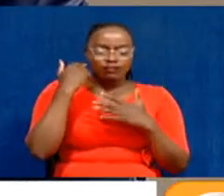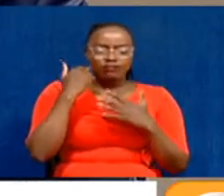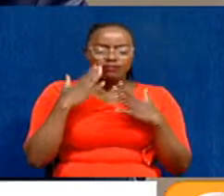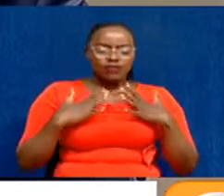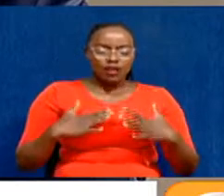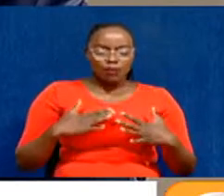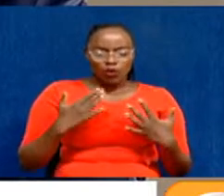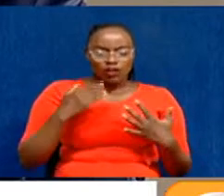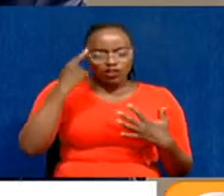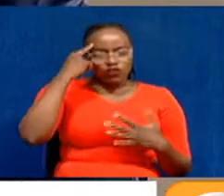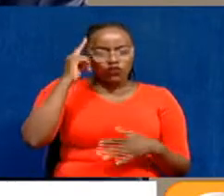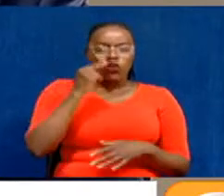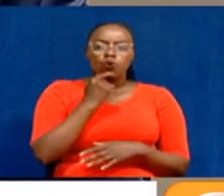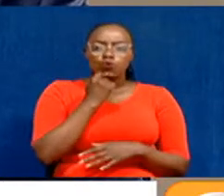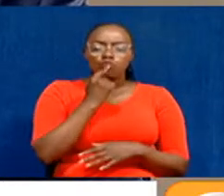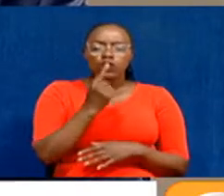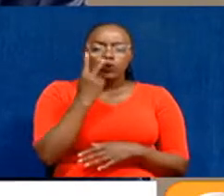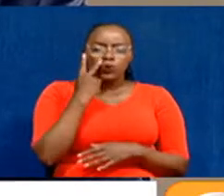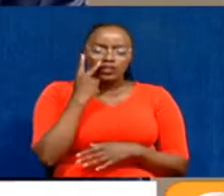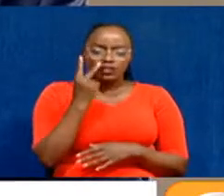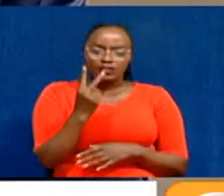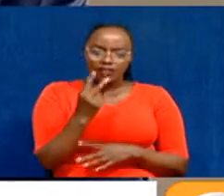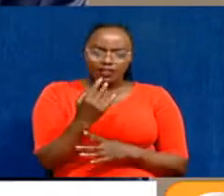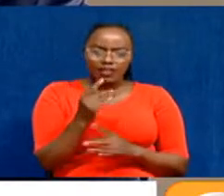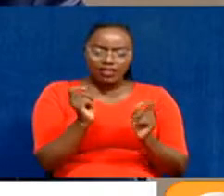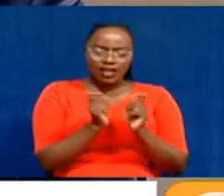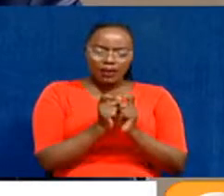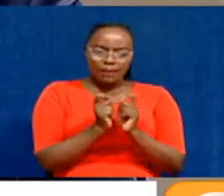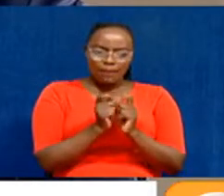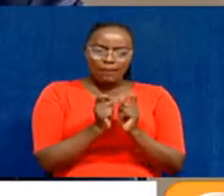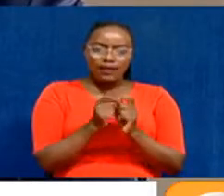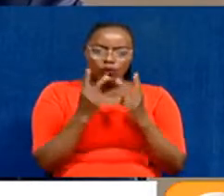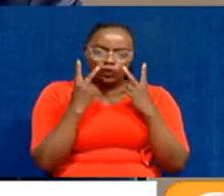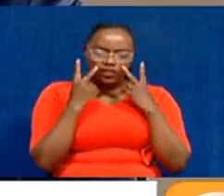buildings. And you could see the pain.